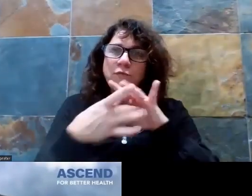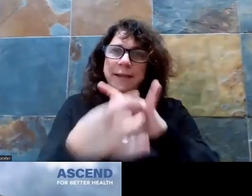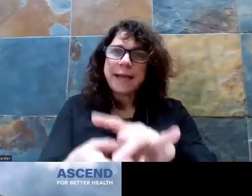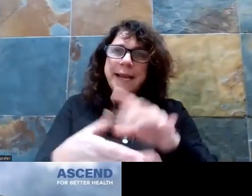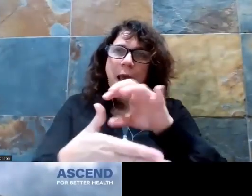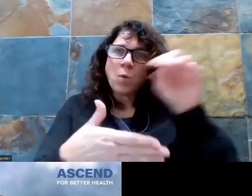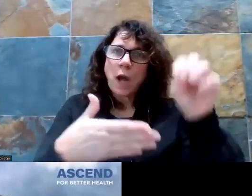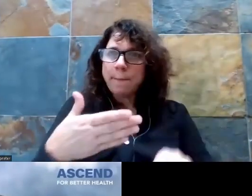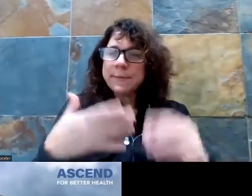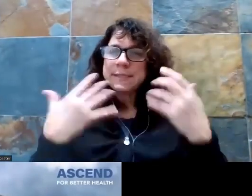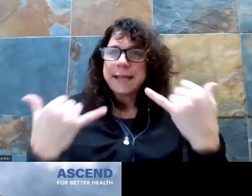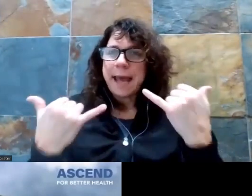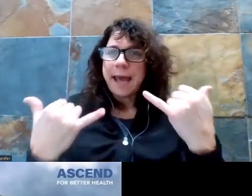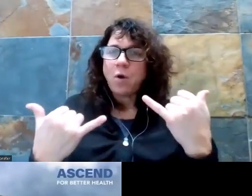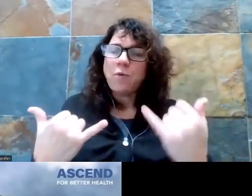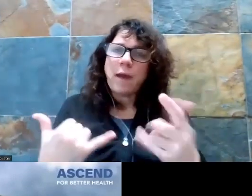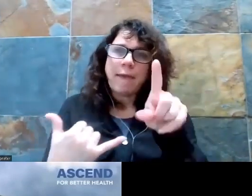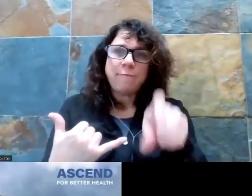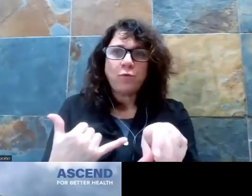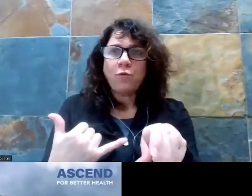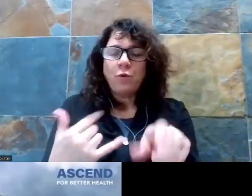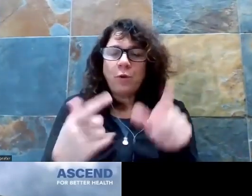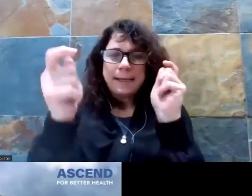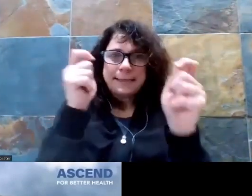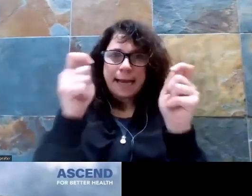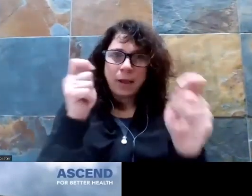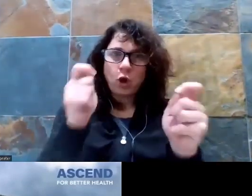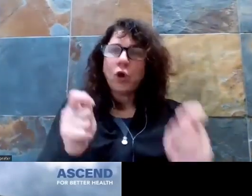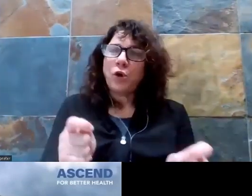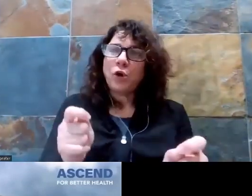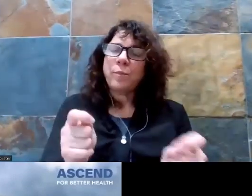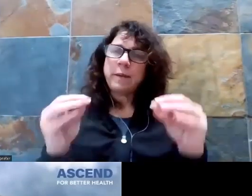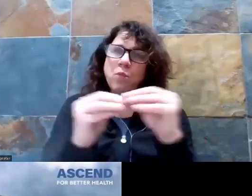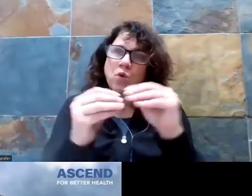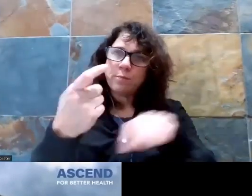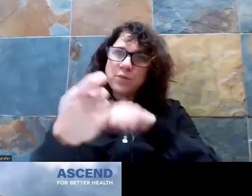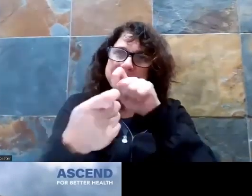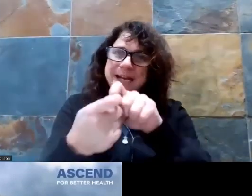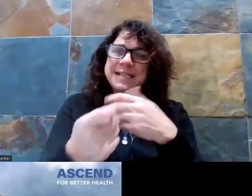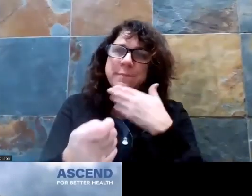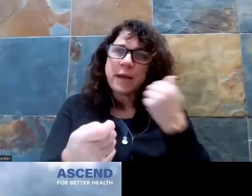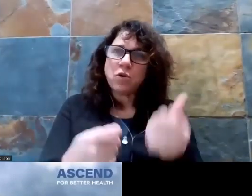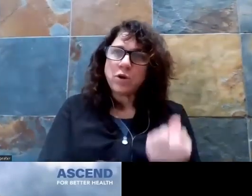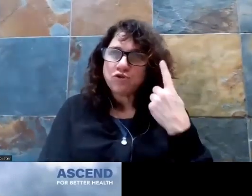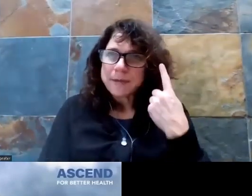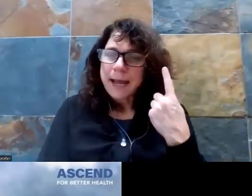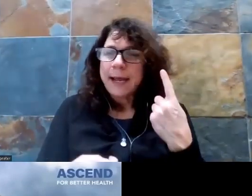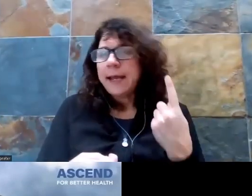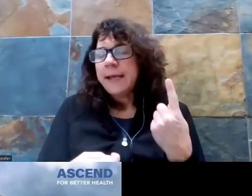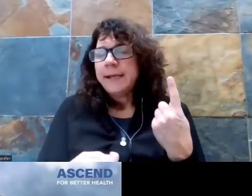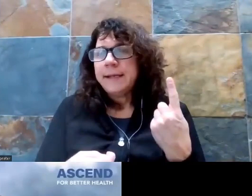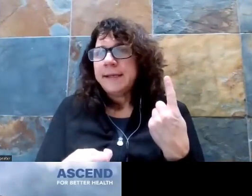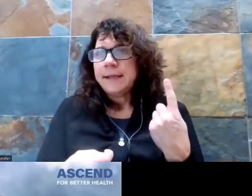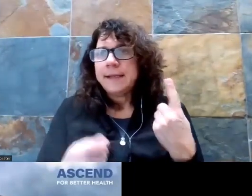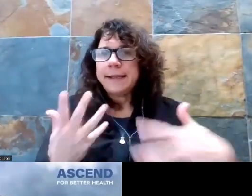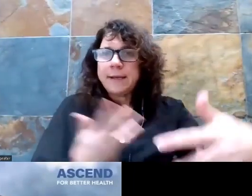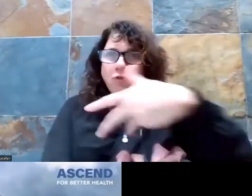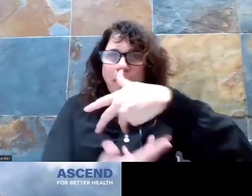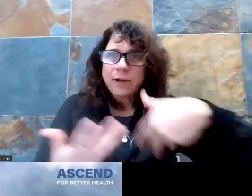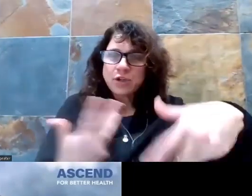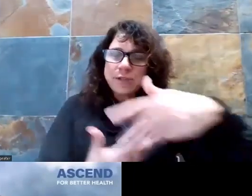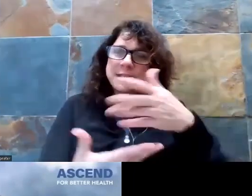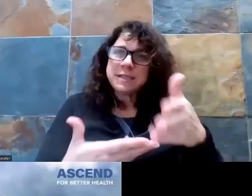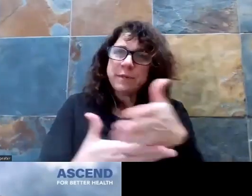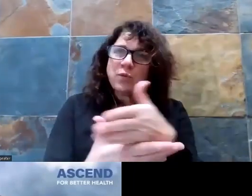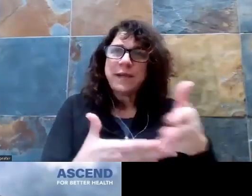outcomes, now what you have to do is you have to tailor, you have to be more precise, you have to better understand the interactions between